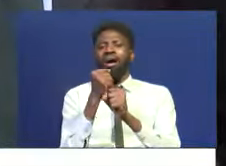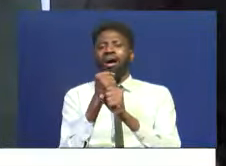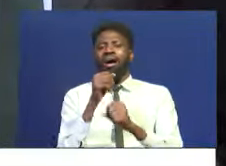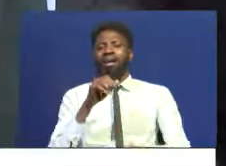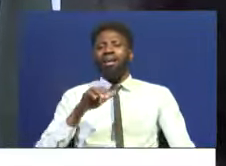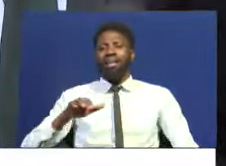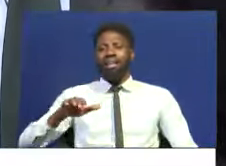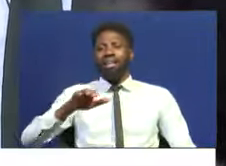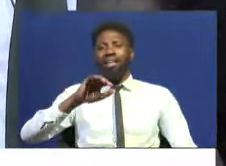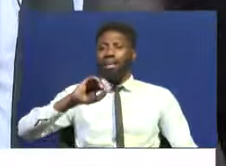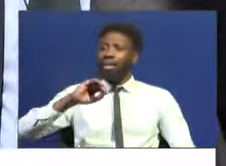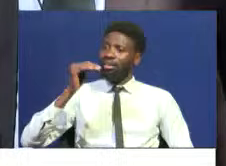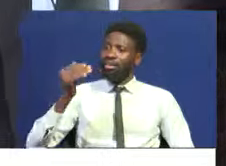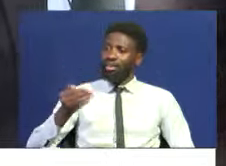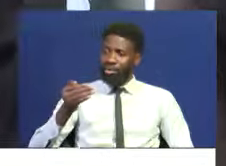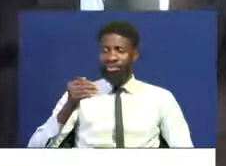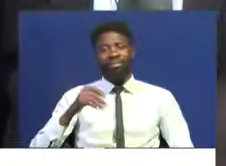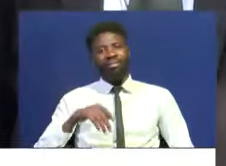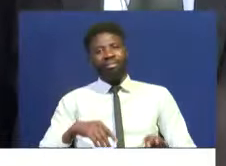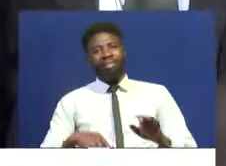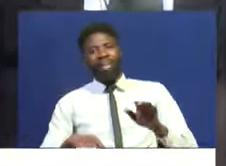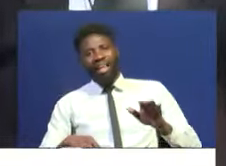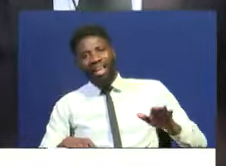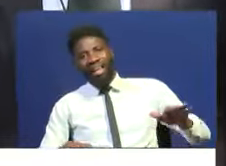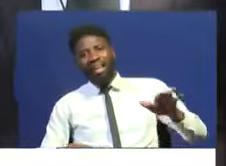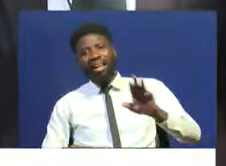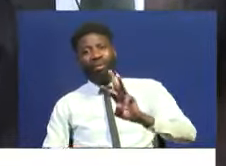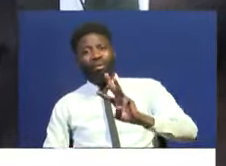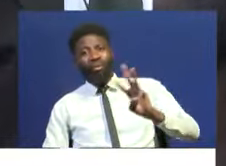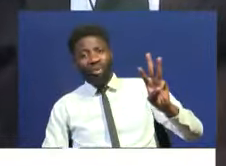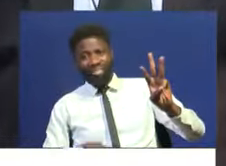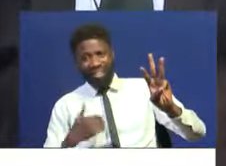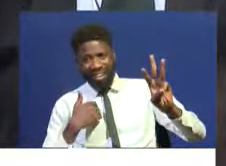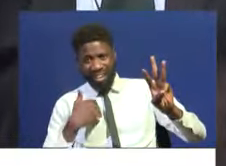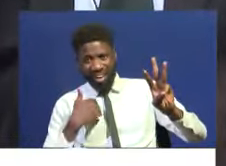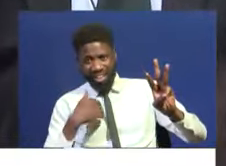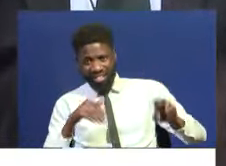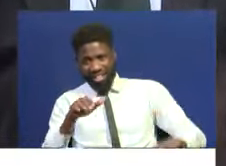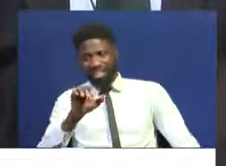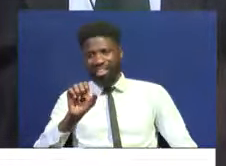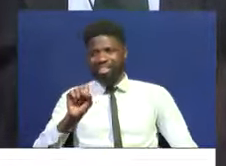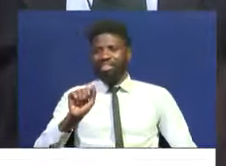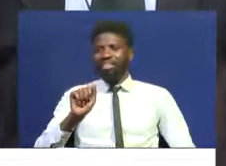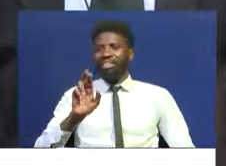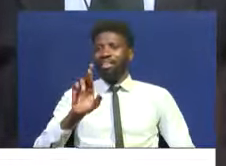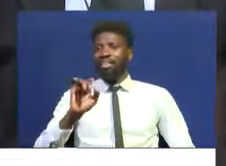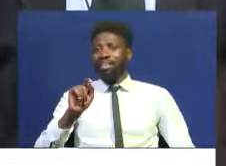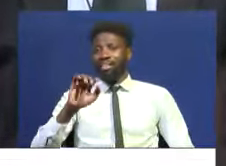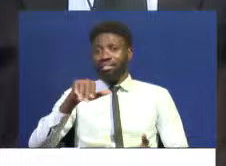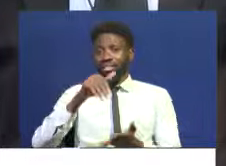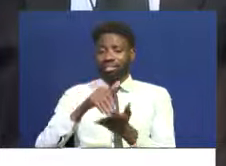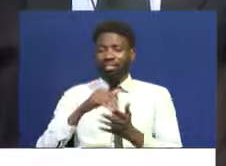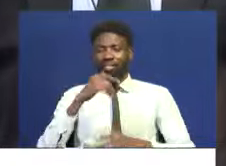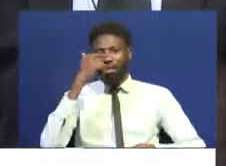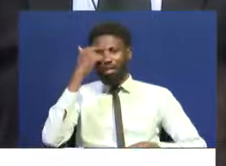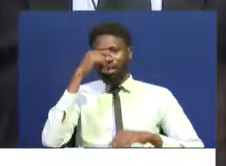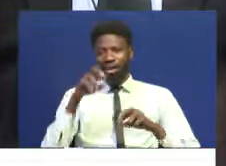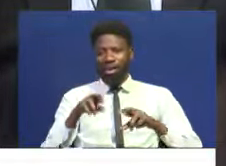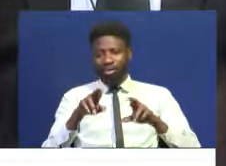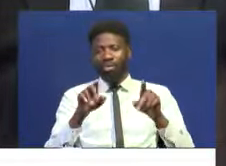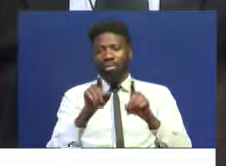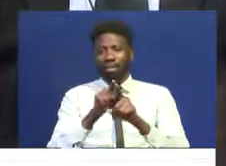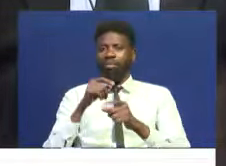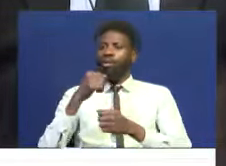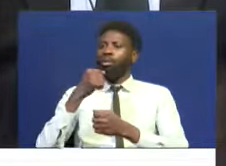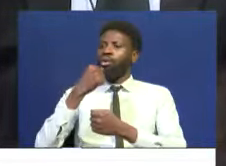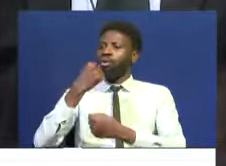zoned. Part of Westlands is zones around Sarit Center, Thika Road, Ngong Road. So those are